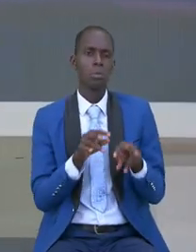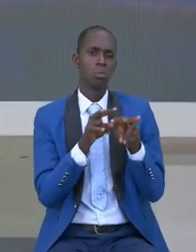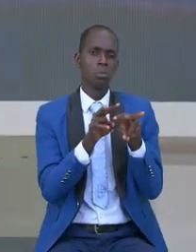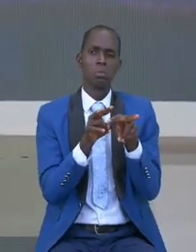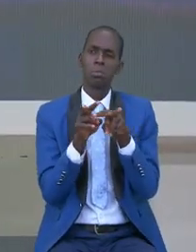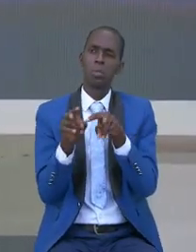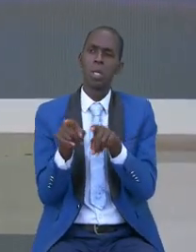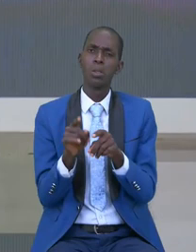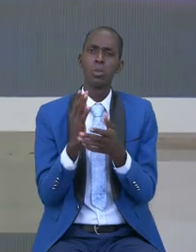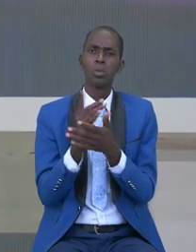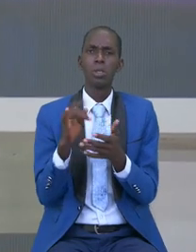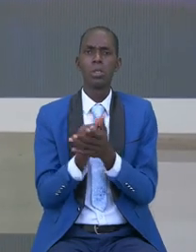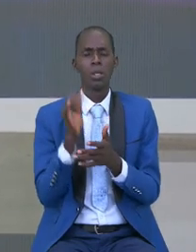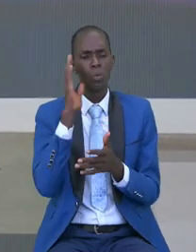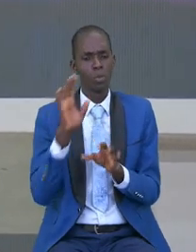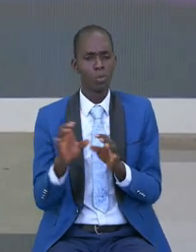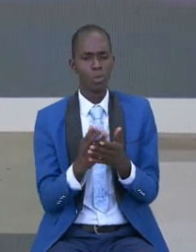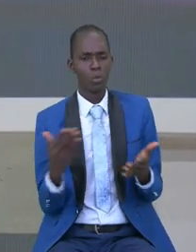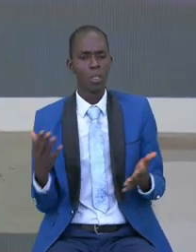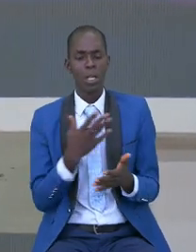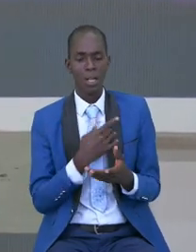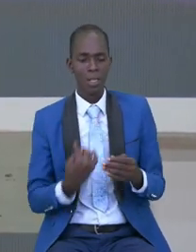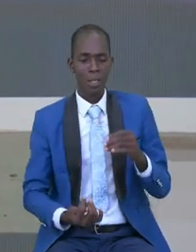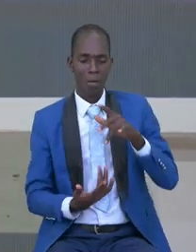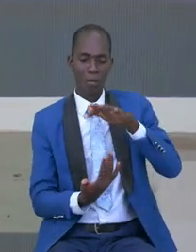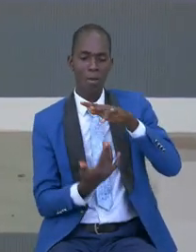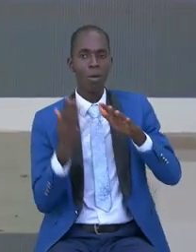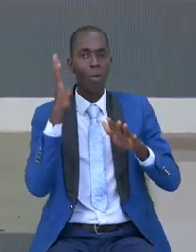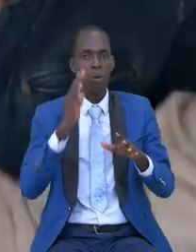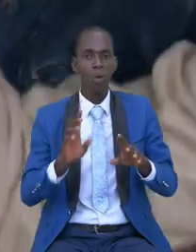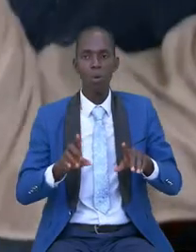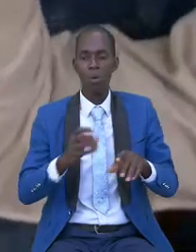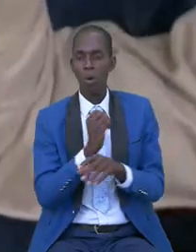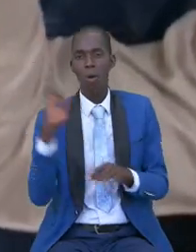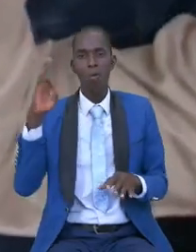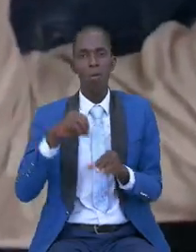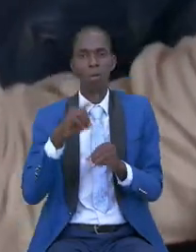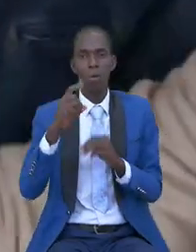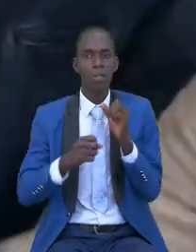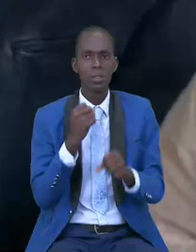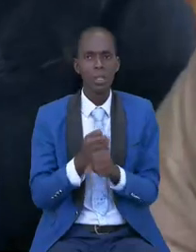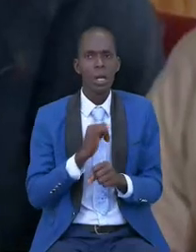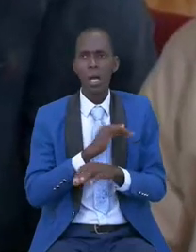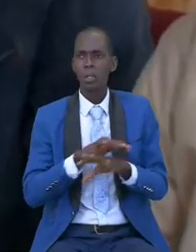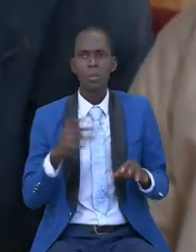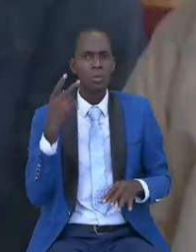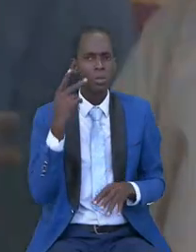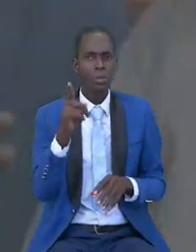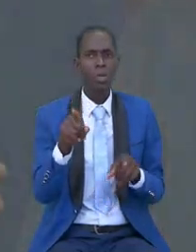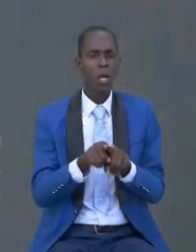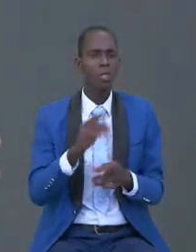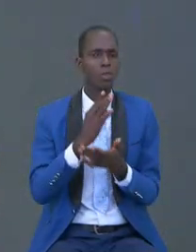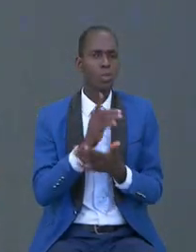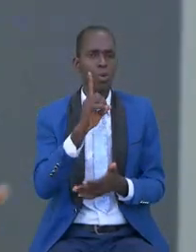do something and then a fire will go off in 1 year. I don't see you as somebody that, you know, you